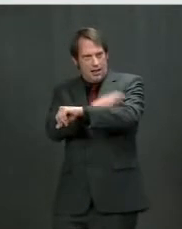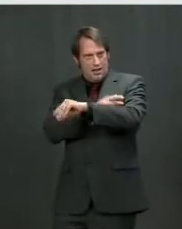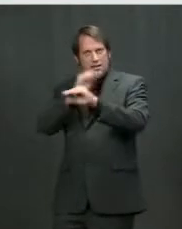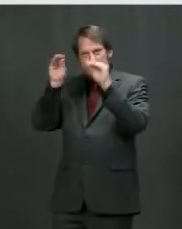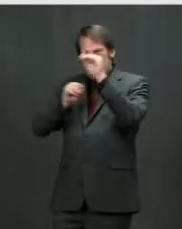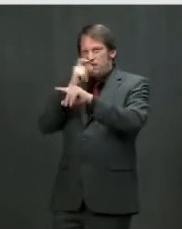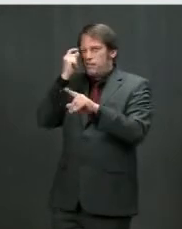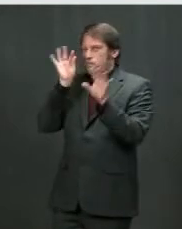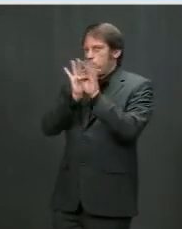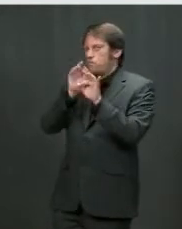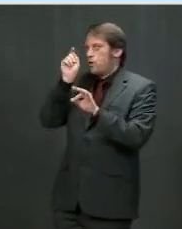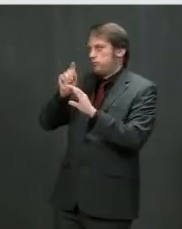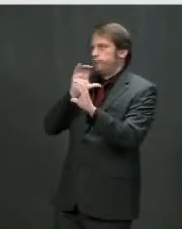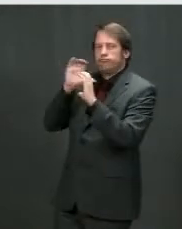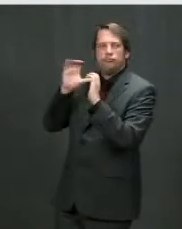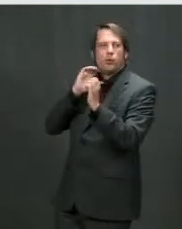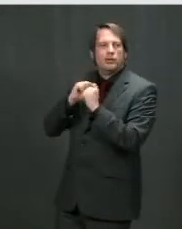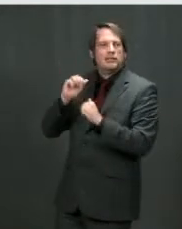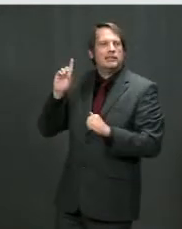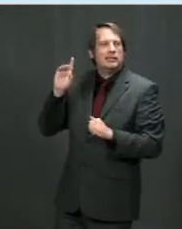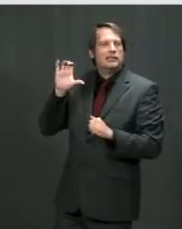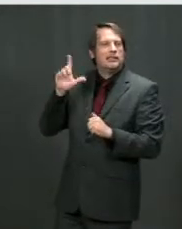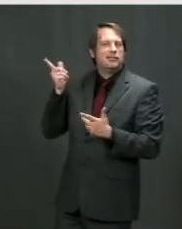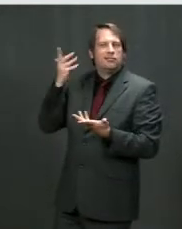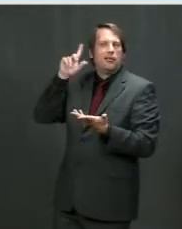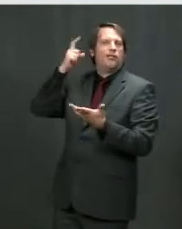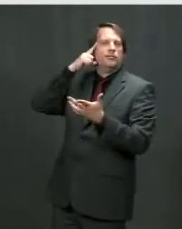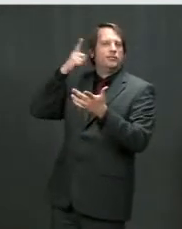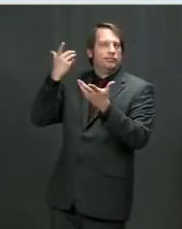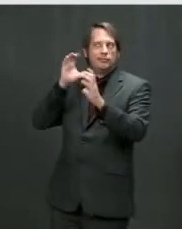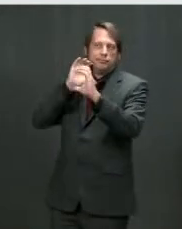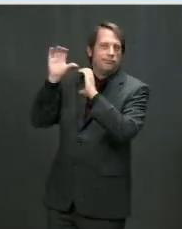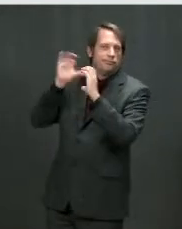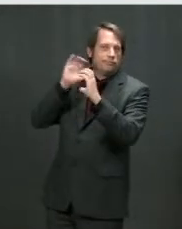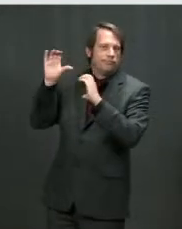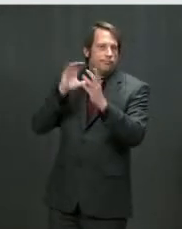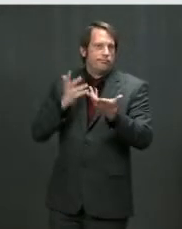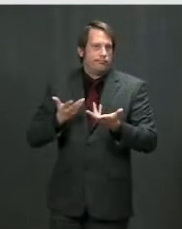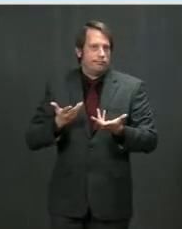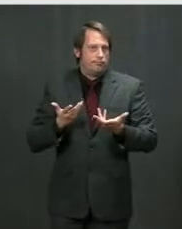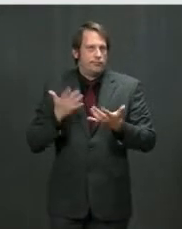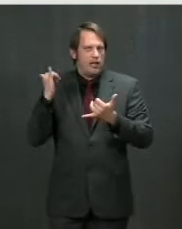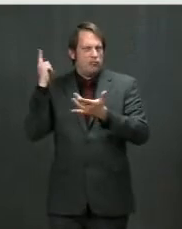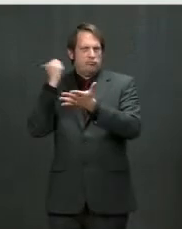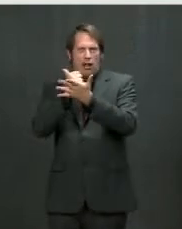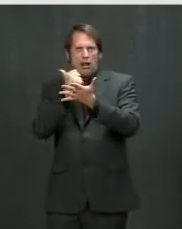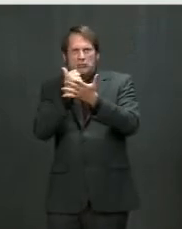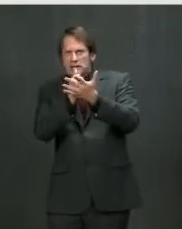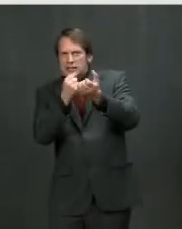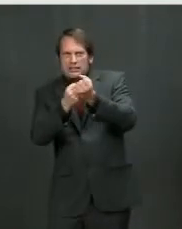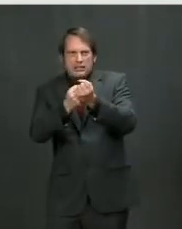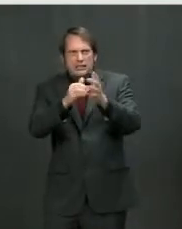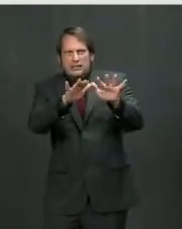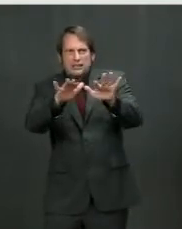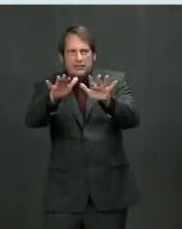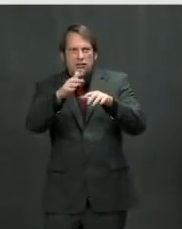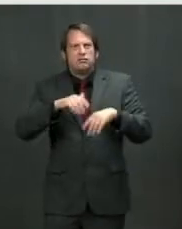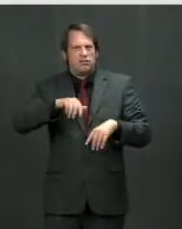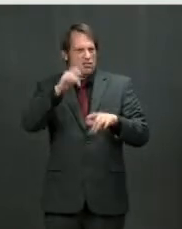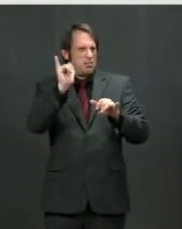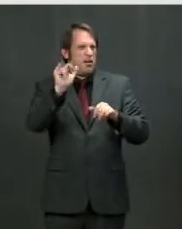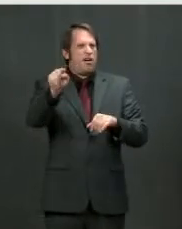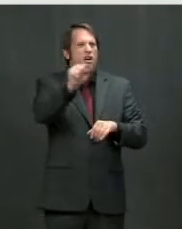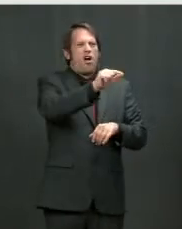and her team around what are the resources that could be most helpful at this point in time, as we do with other governors that find themselves in